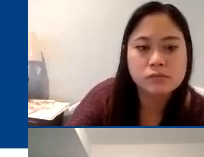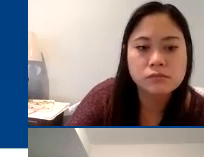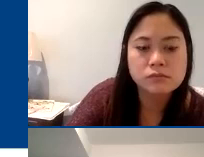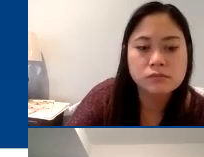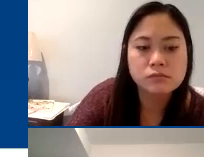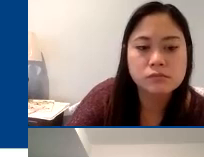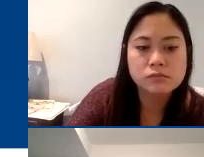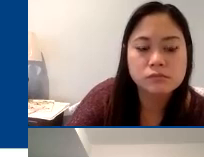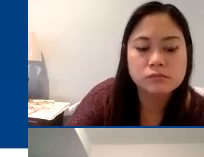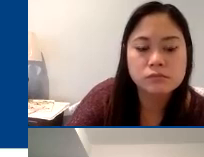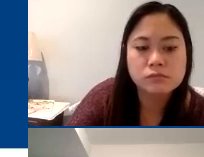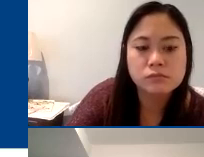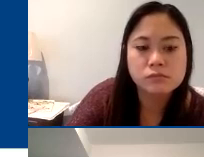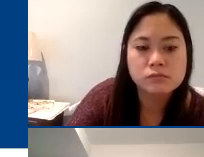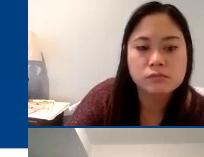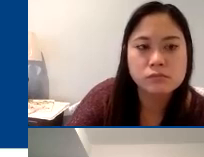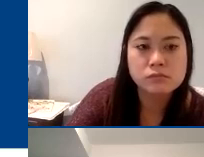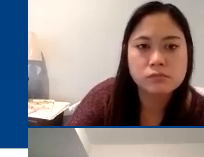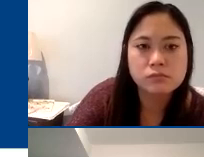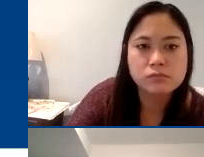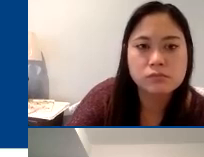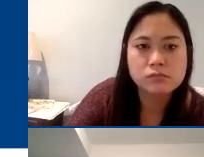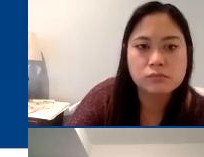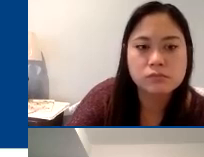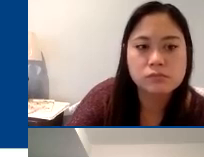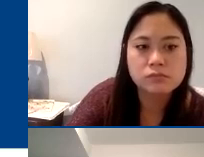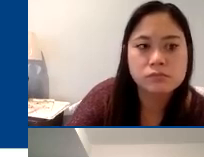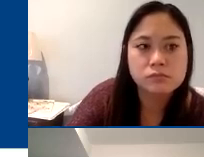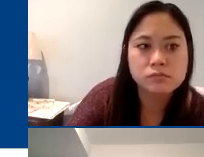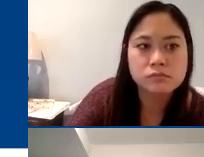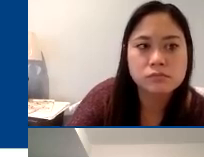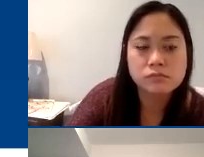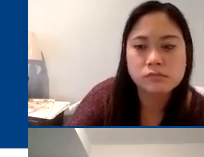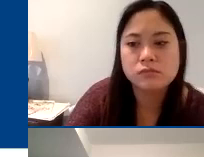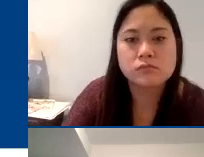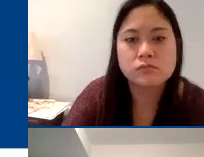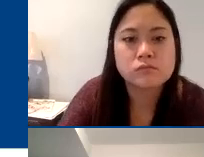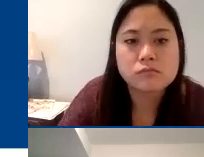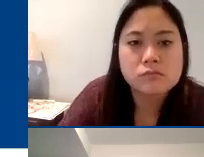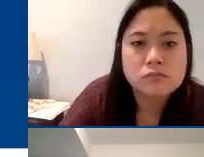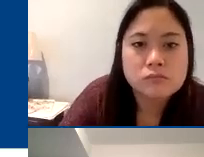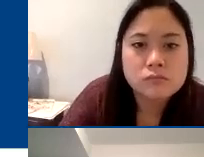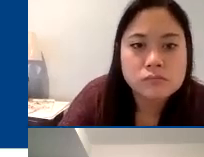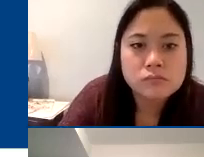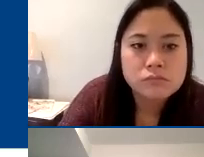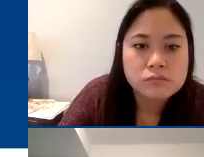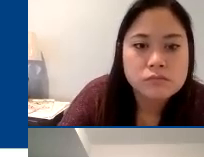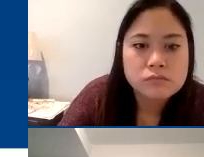report on the fracture risk only. And that would have been performed by another healthcare provider.